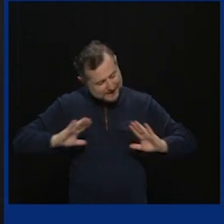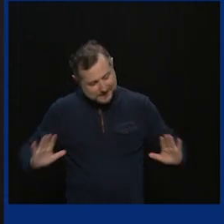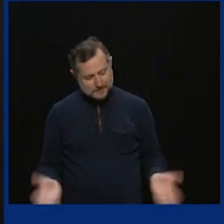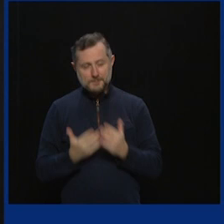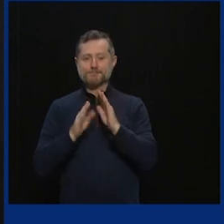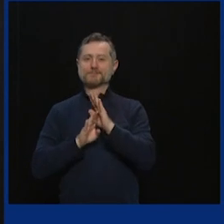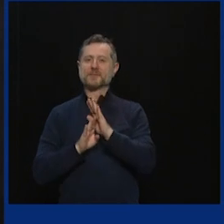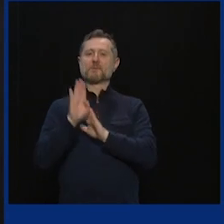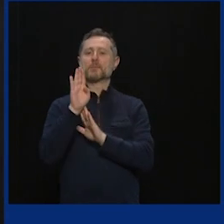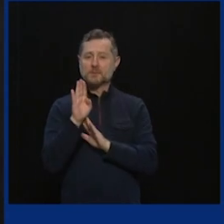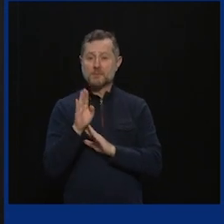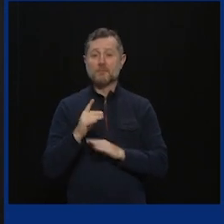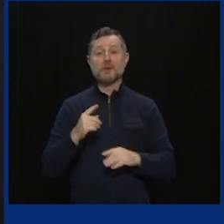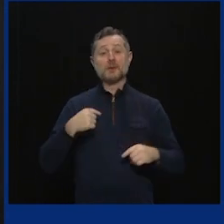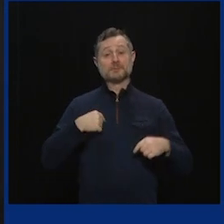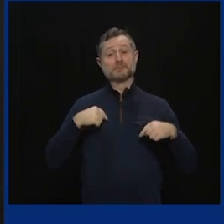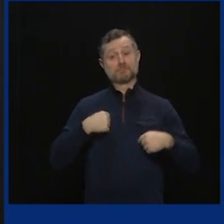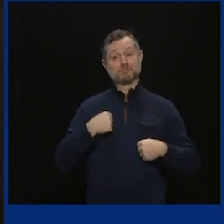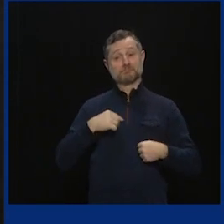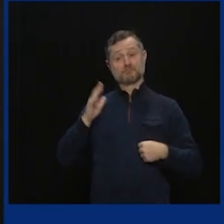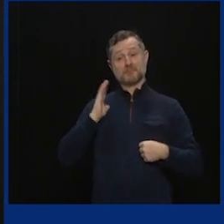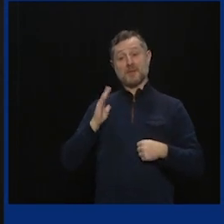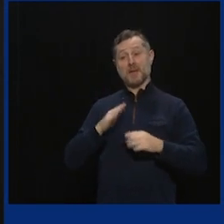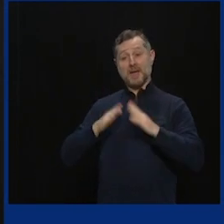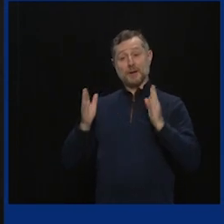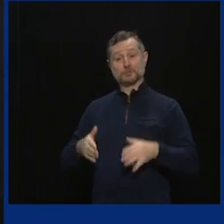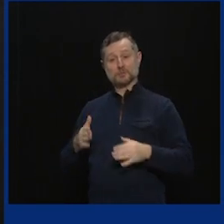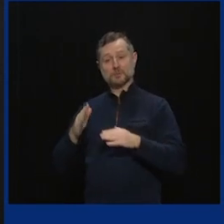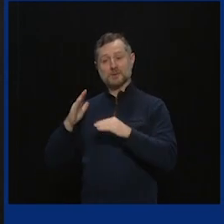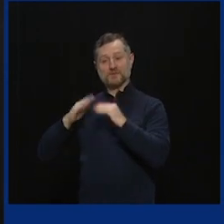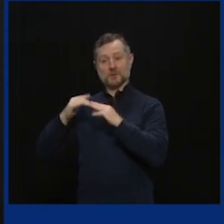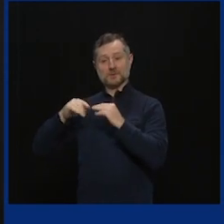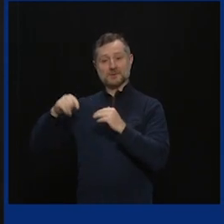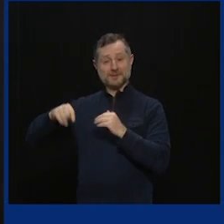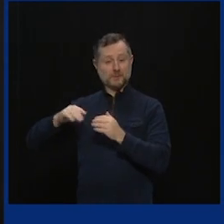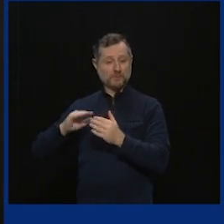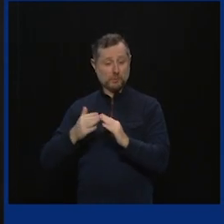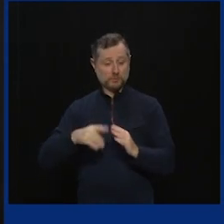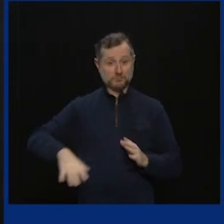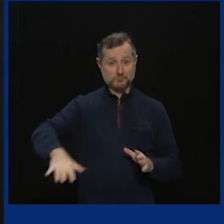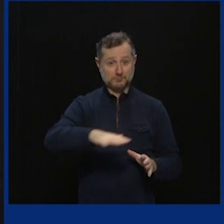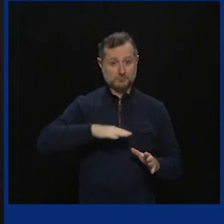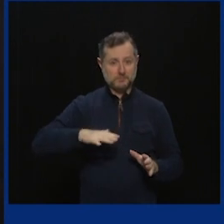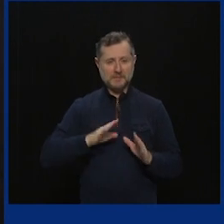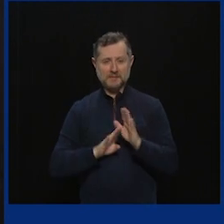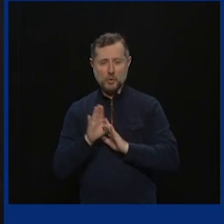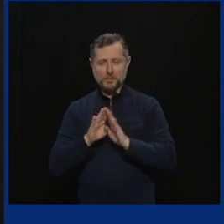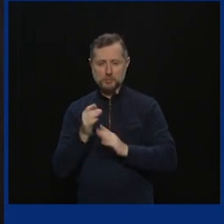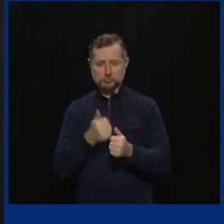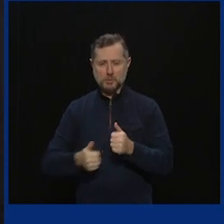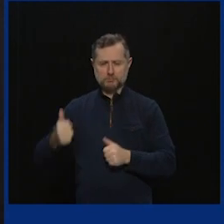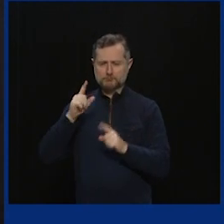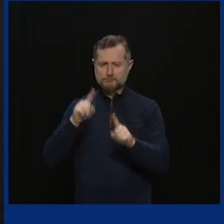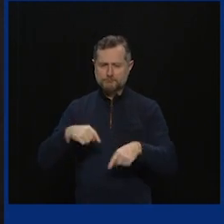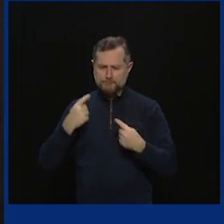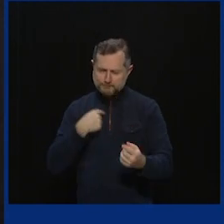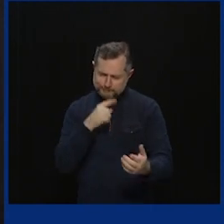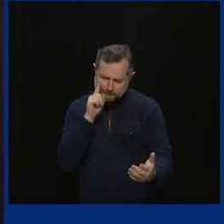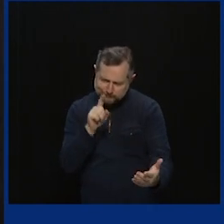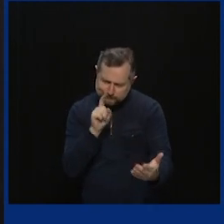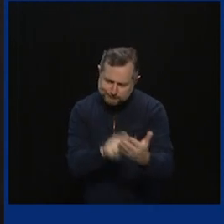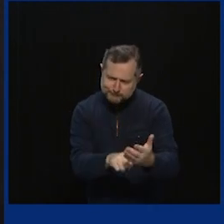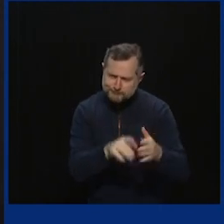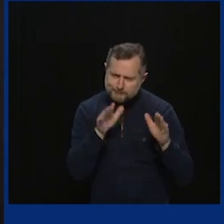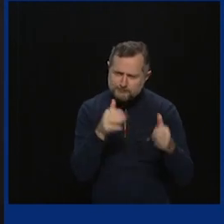and Construction and Community Development Chair, have particularly focused on making sure the rent gets paid. We know that's